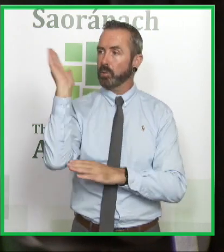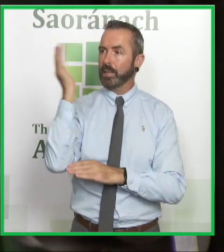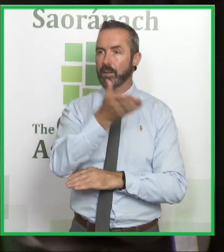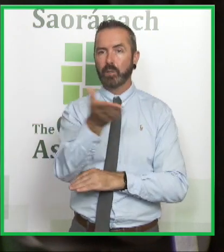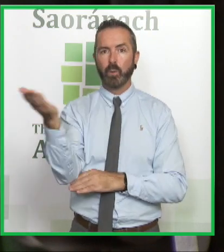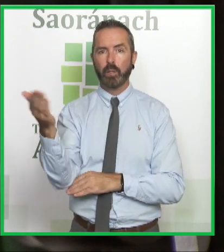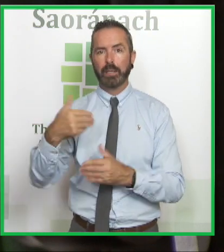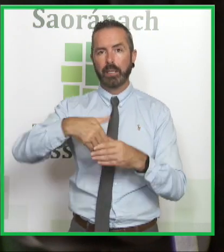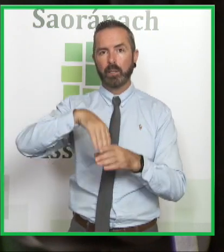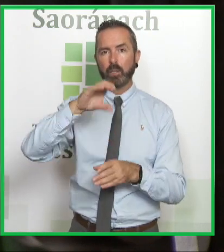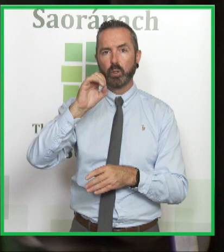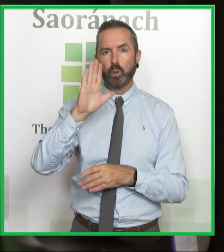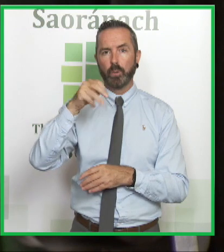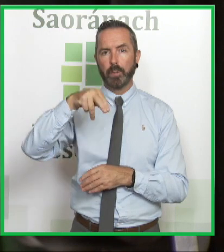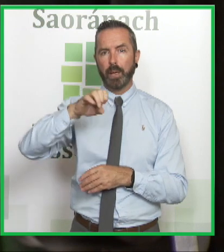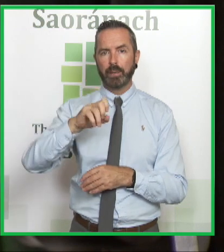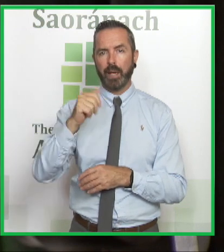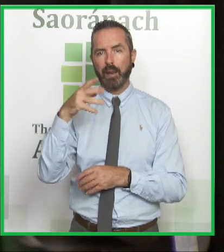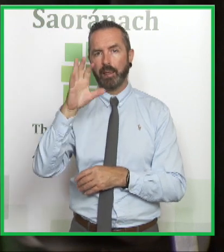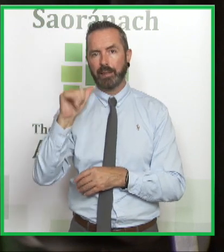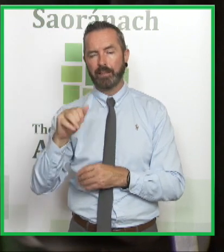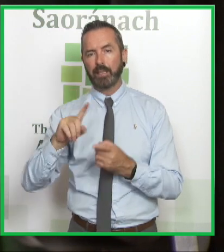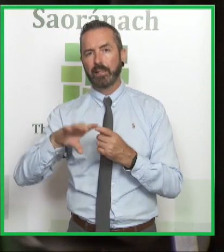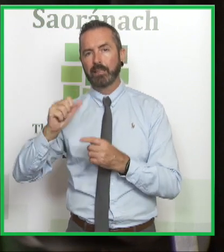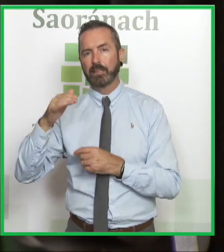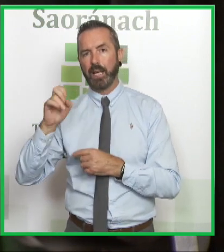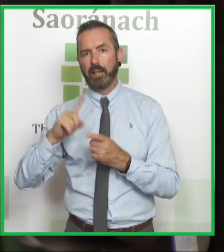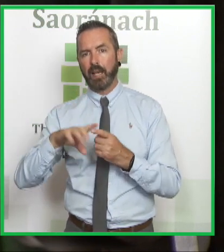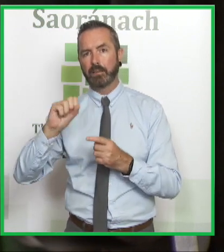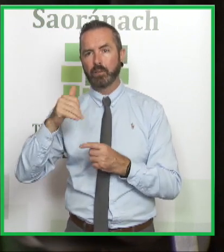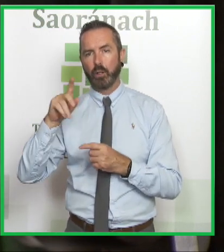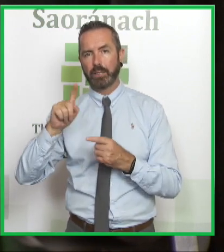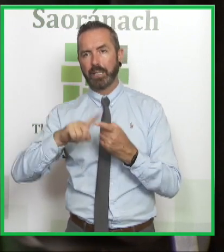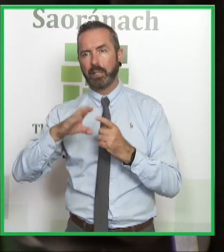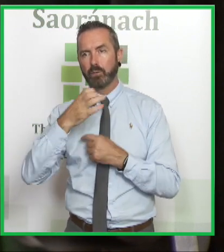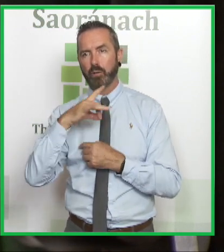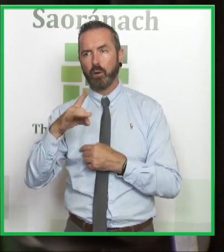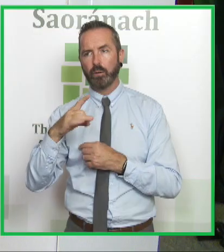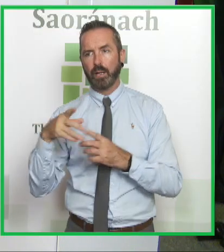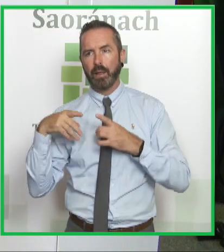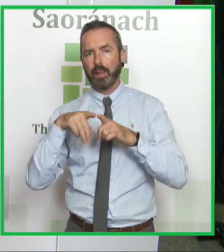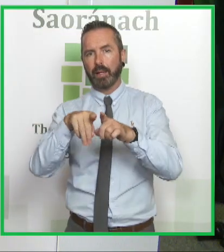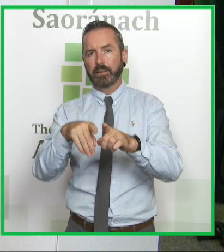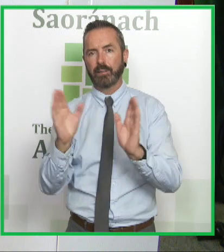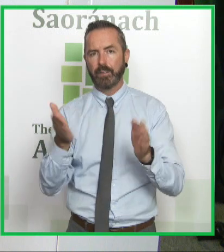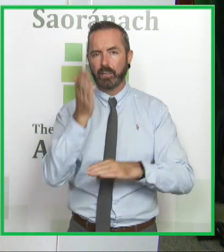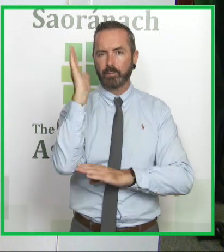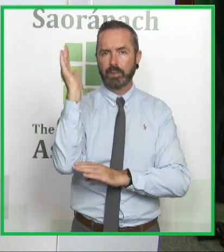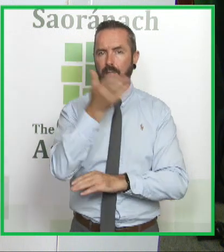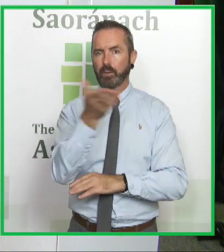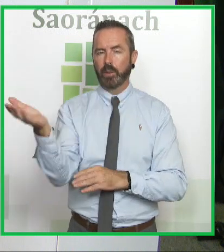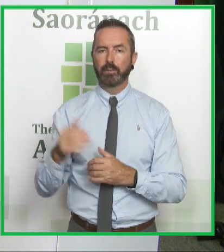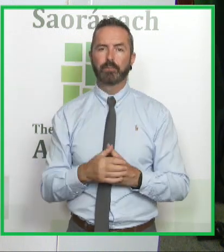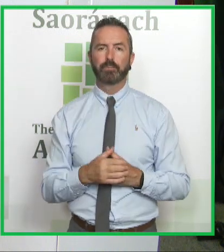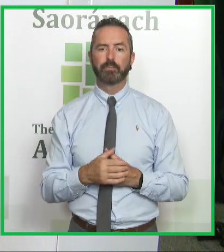including Coolmine, Analythi, Sale, and today both Solace and Cork Alliance. In the context of the crime for